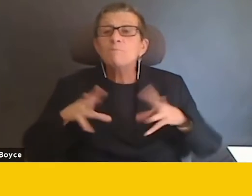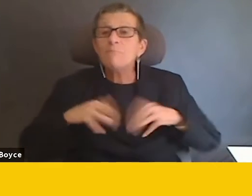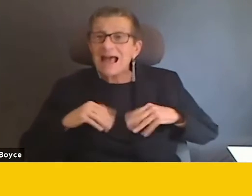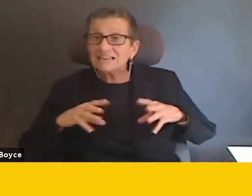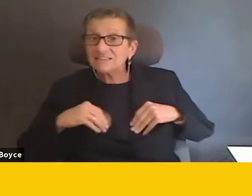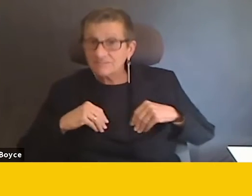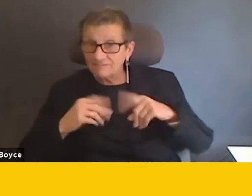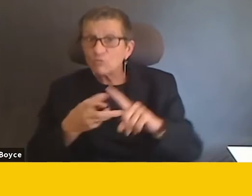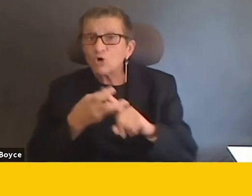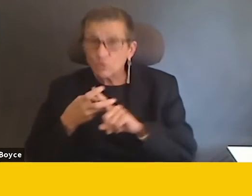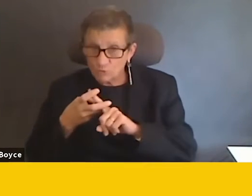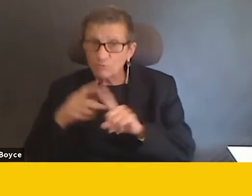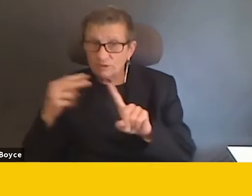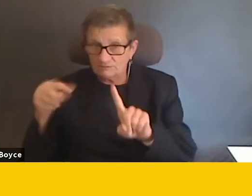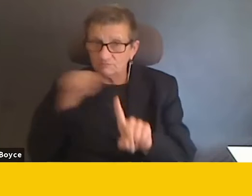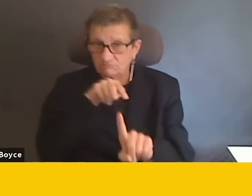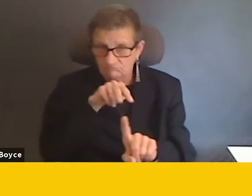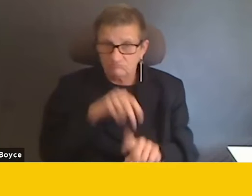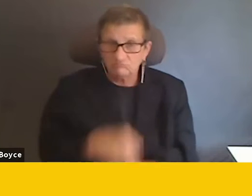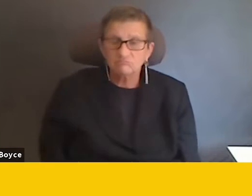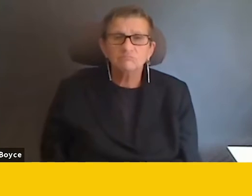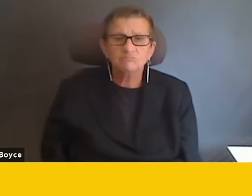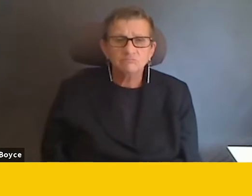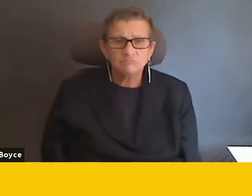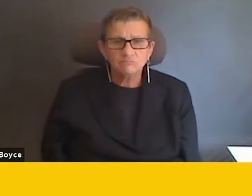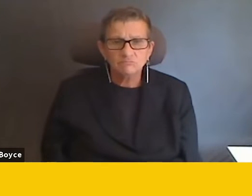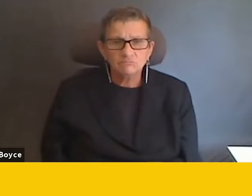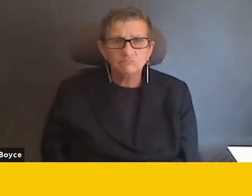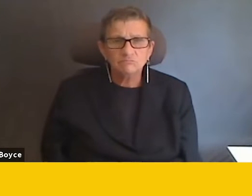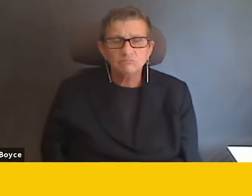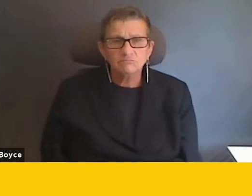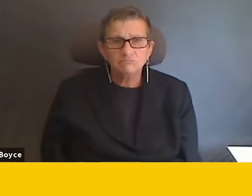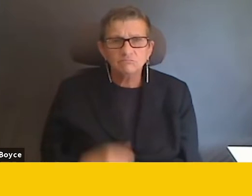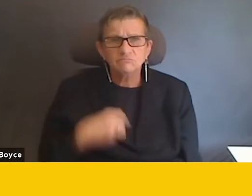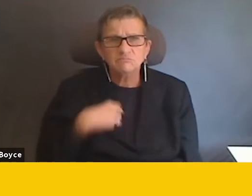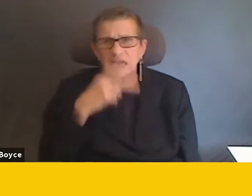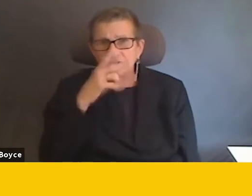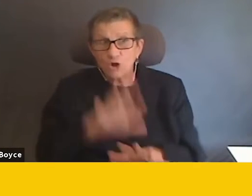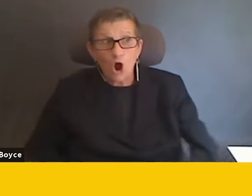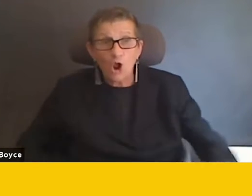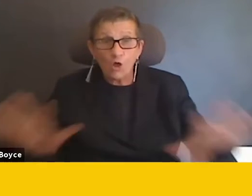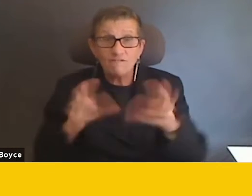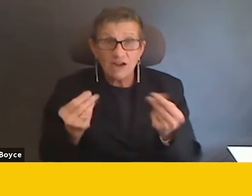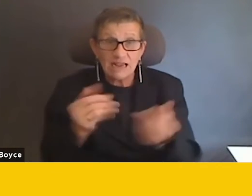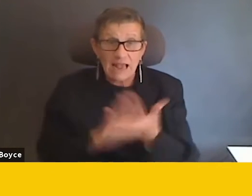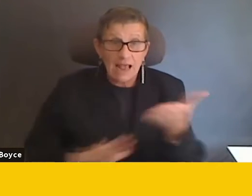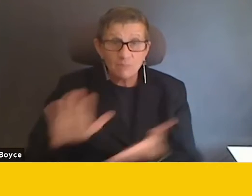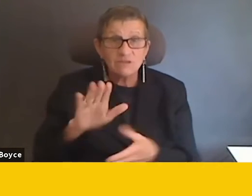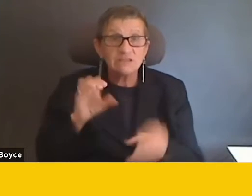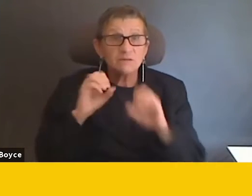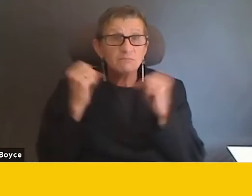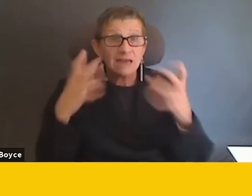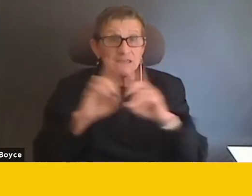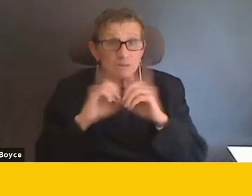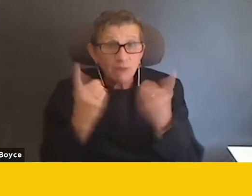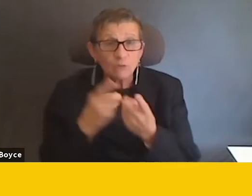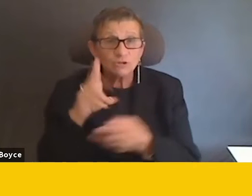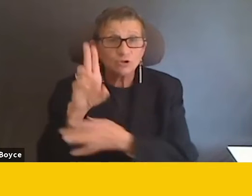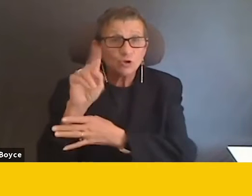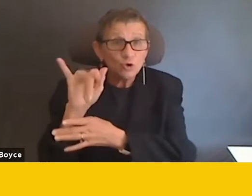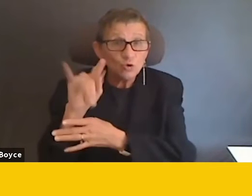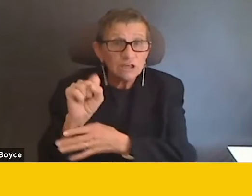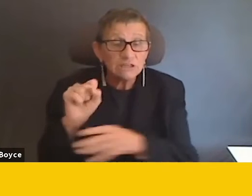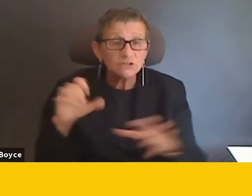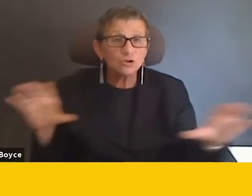recruitment standpoint. I think I see across campus a lot of departments and units